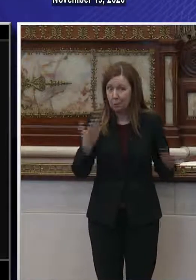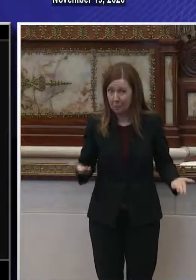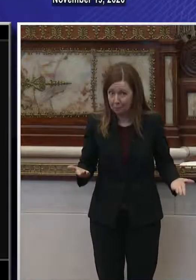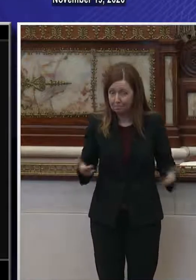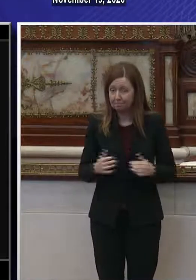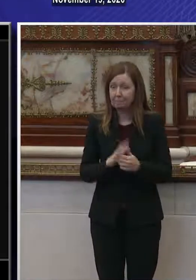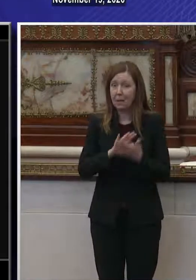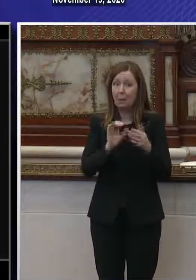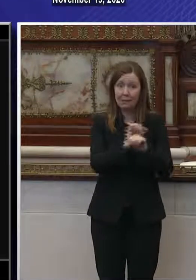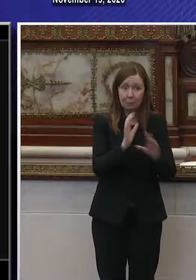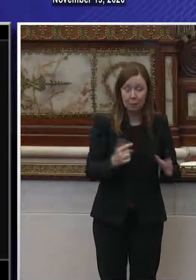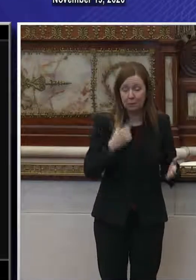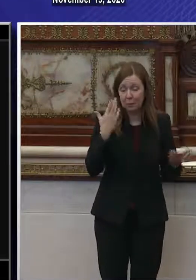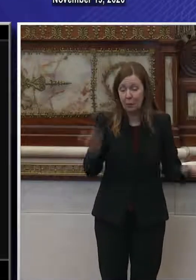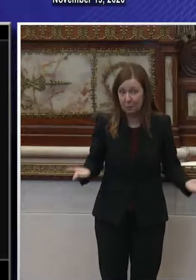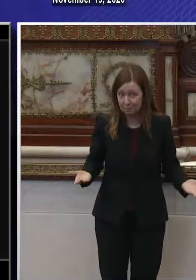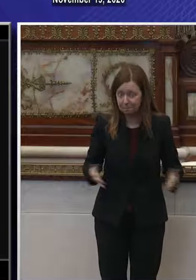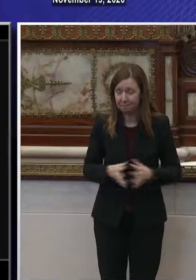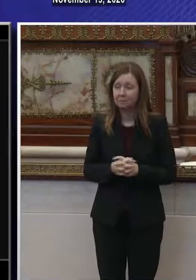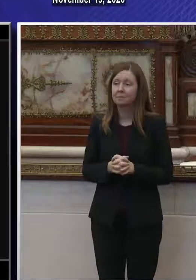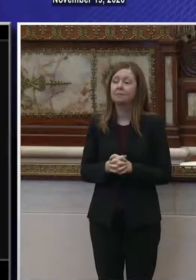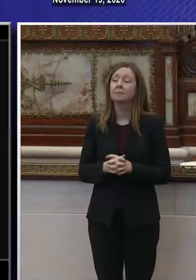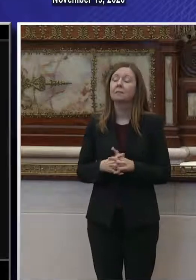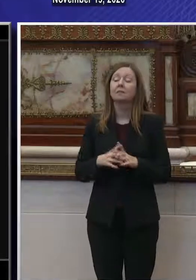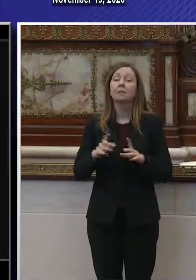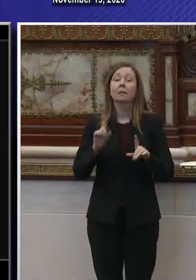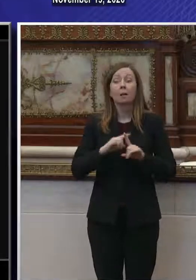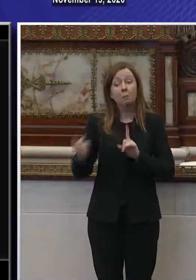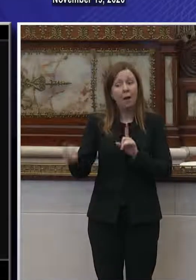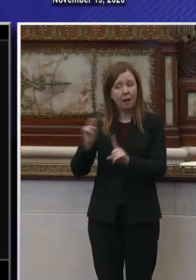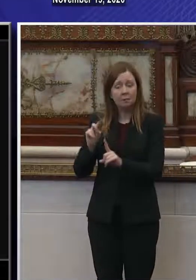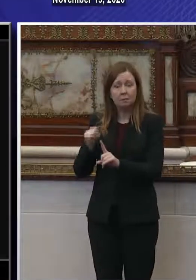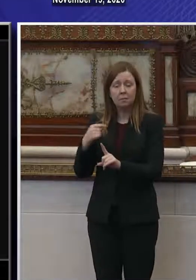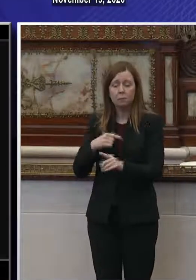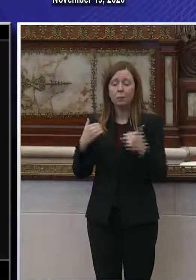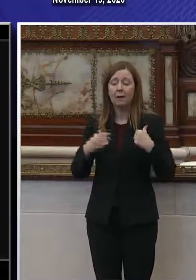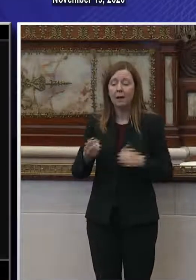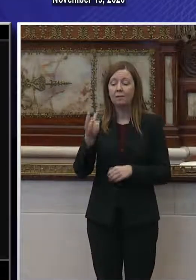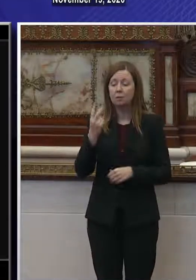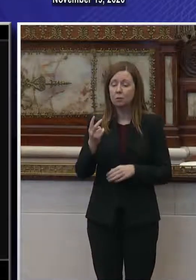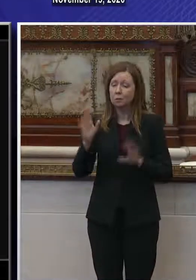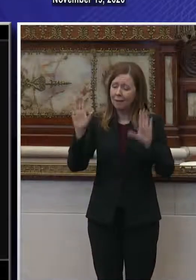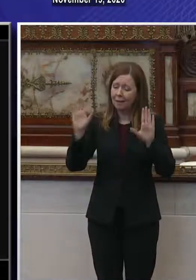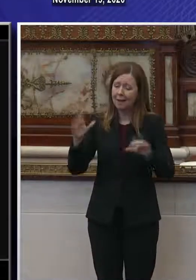our employees? The answer is we don't know. On the positive side, we have 2